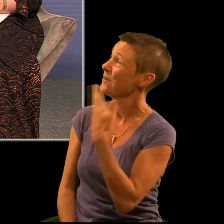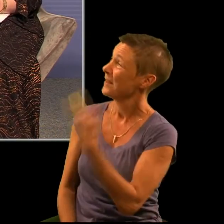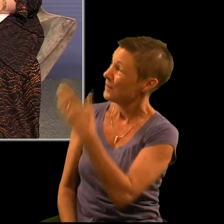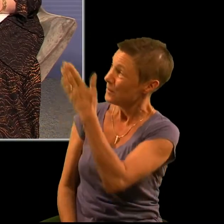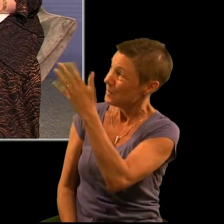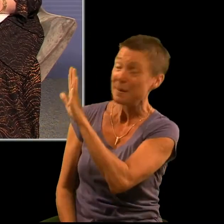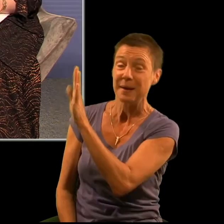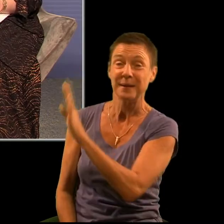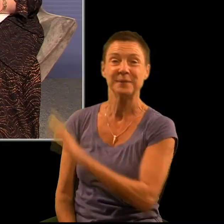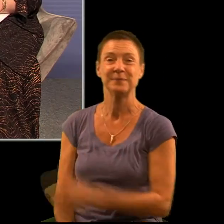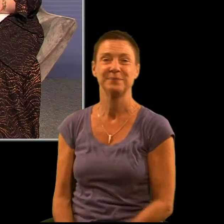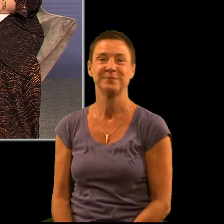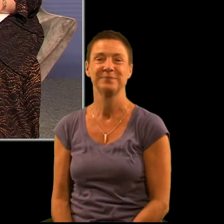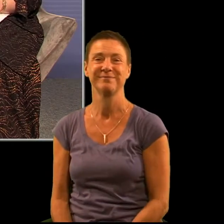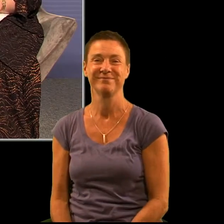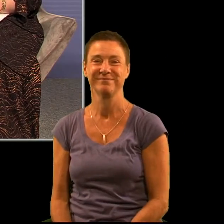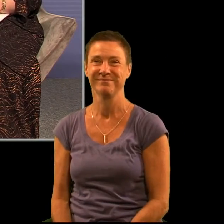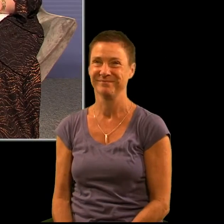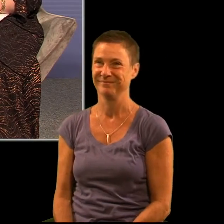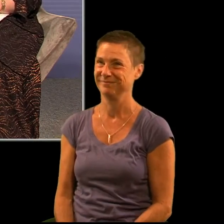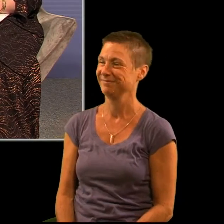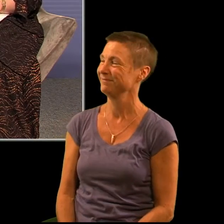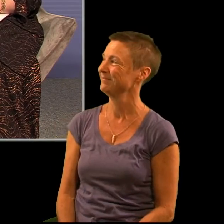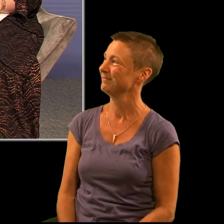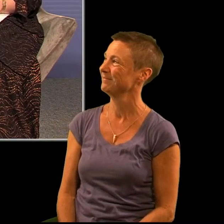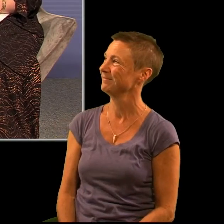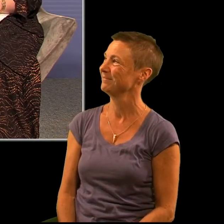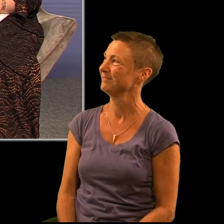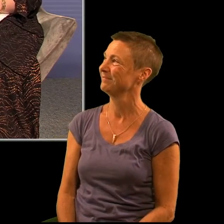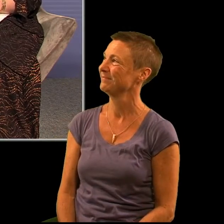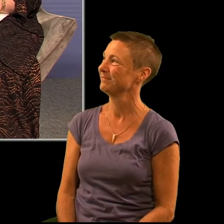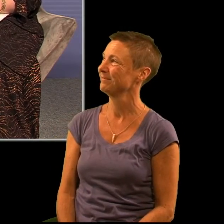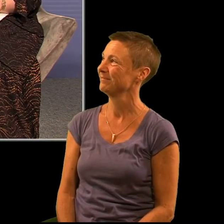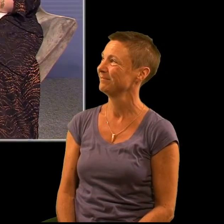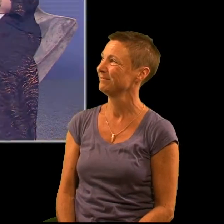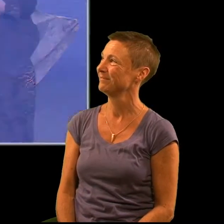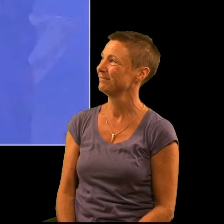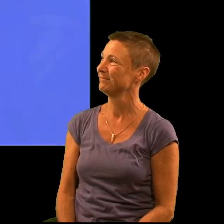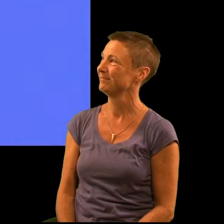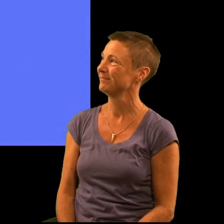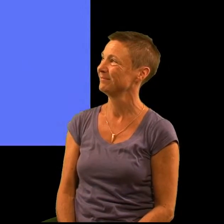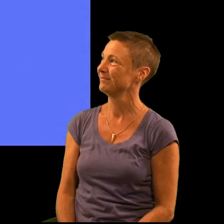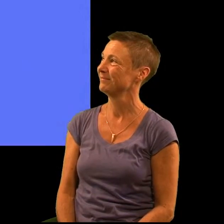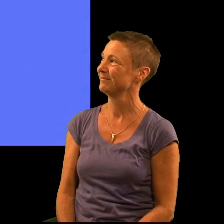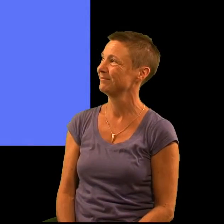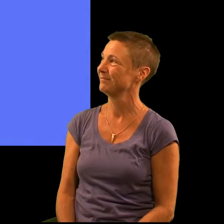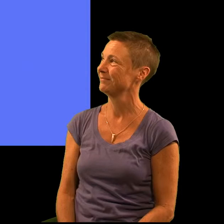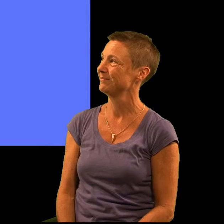Bye-bye. Thank you. Bye. Bye-bye. Bye. Bye.